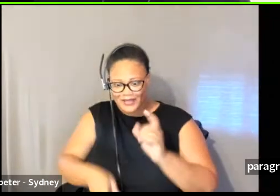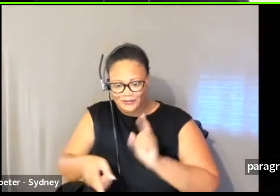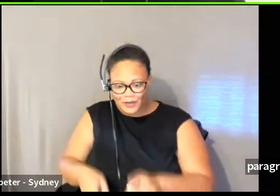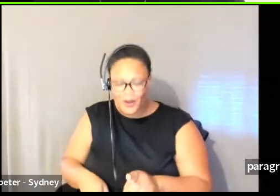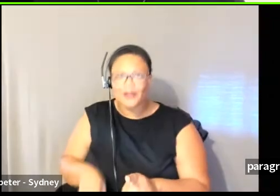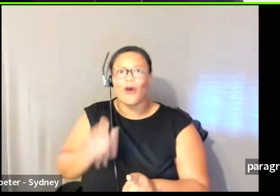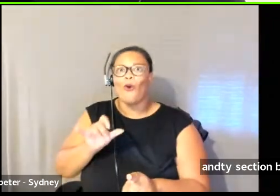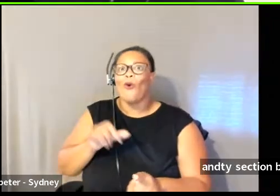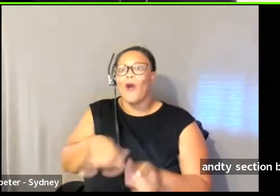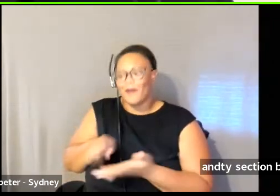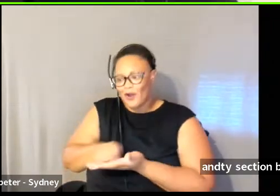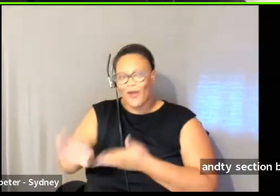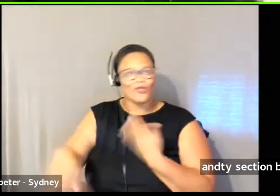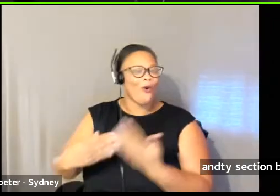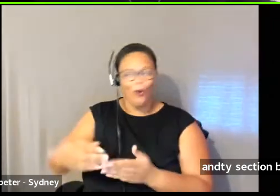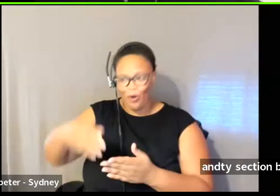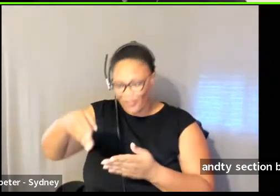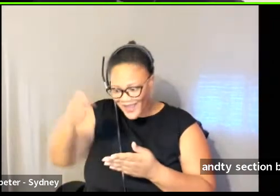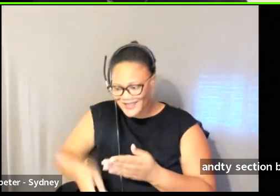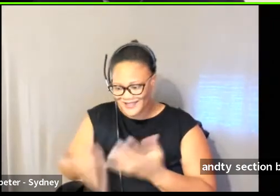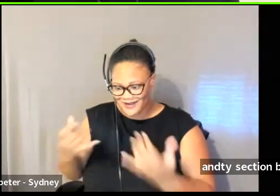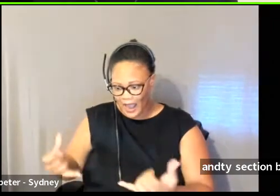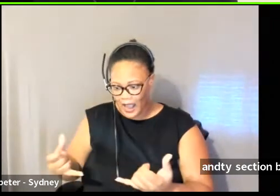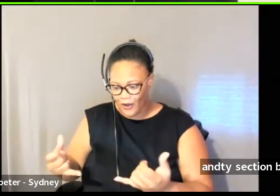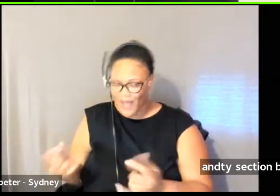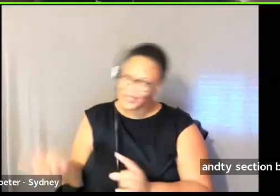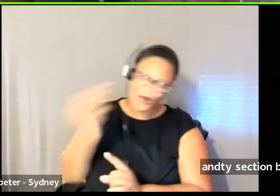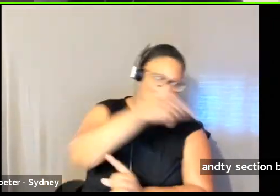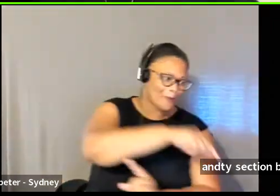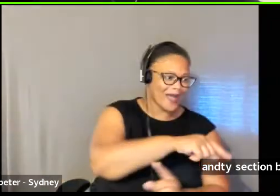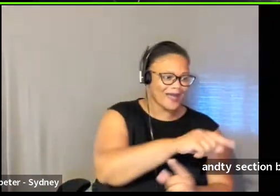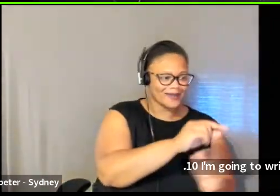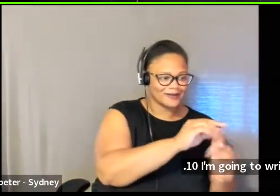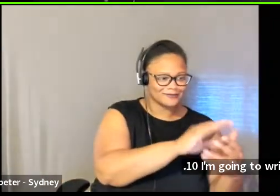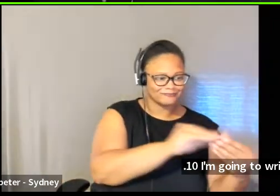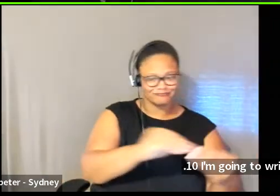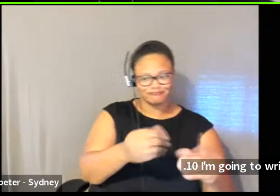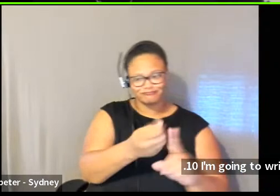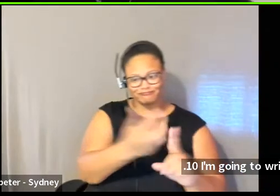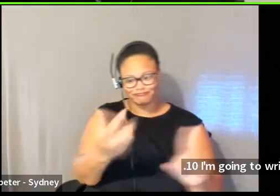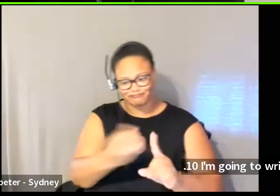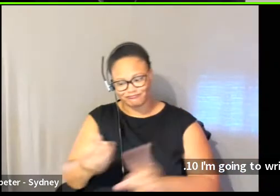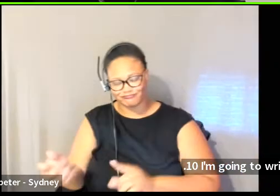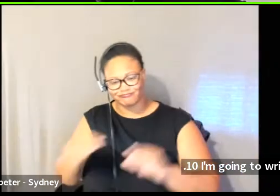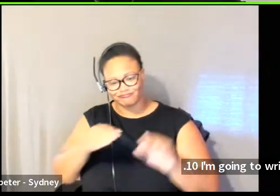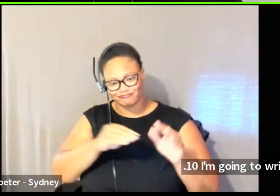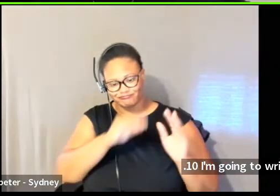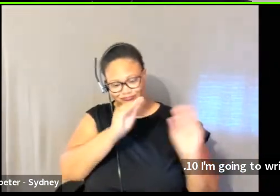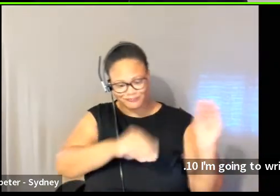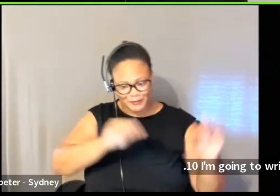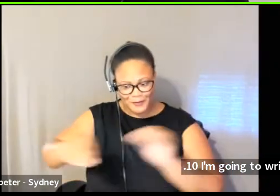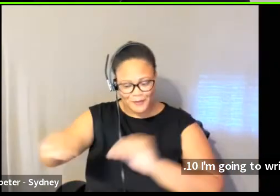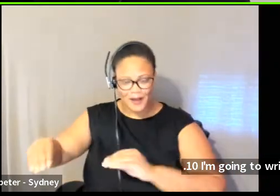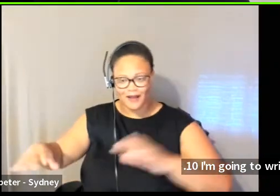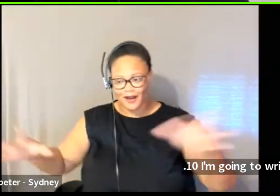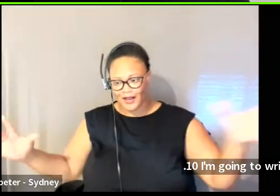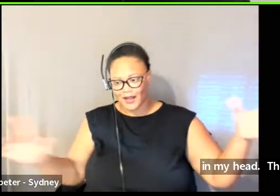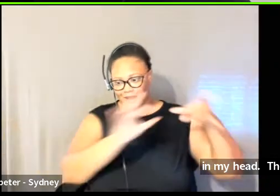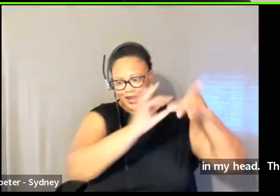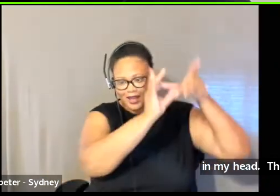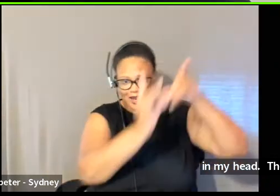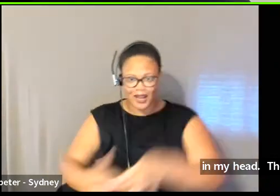because I have it in my head. And then I'll go back and maybe fill in sections here and there. And then it's going through and putting it as one whole